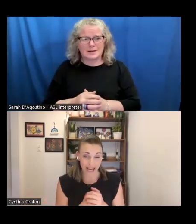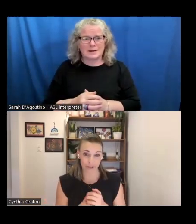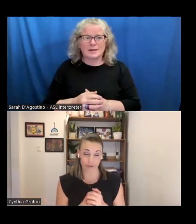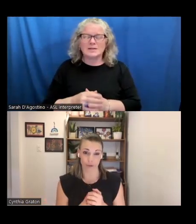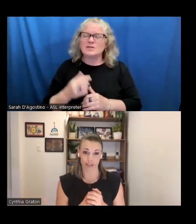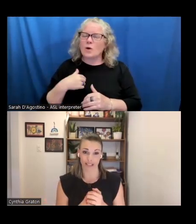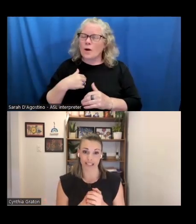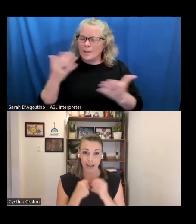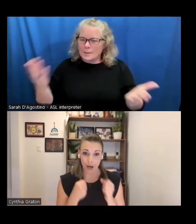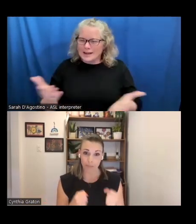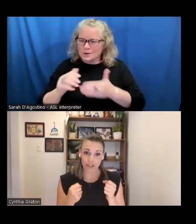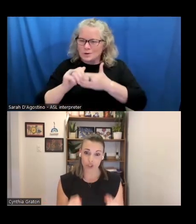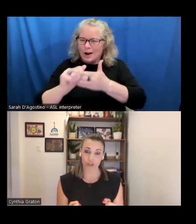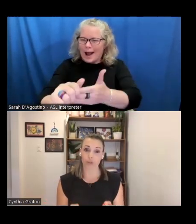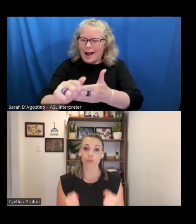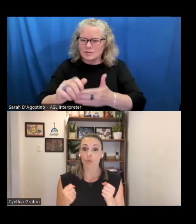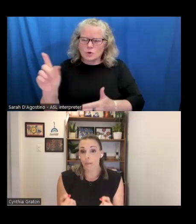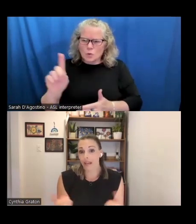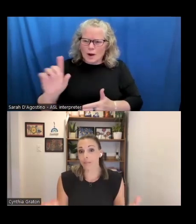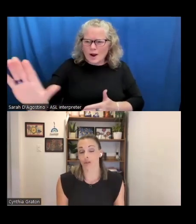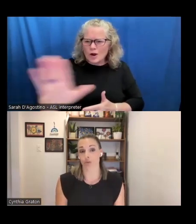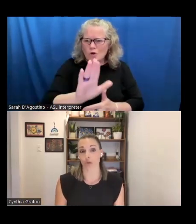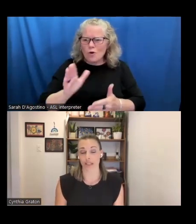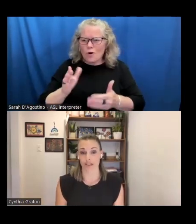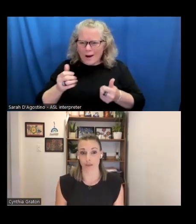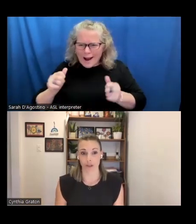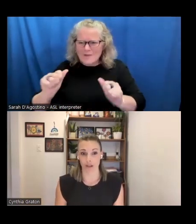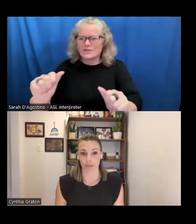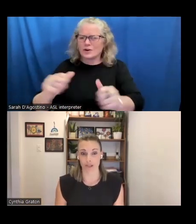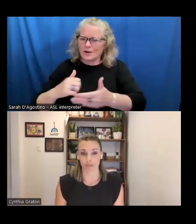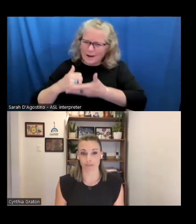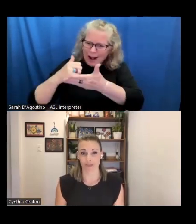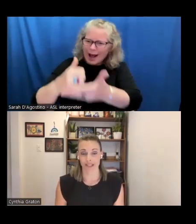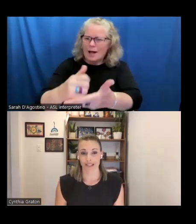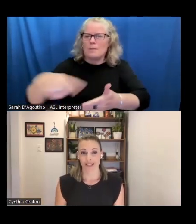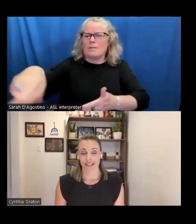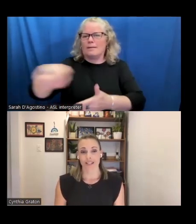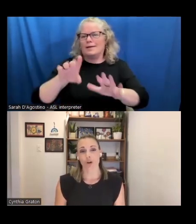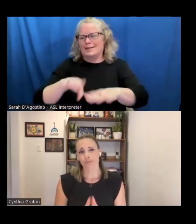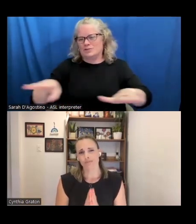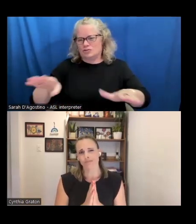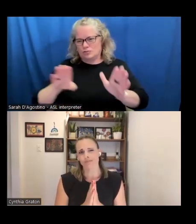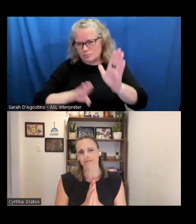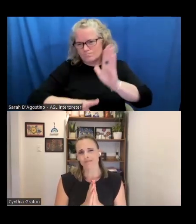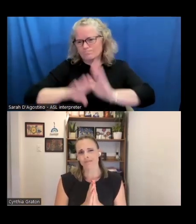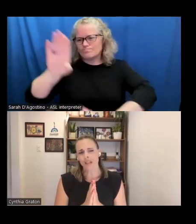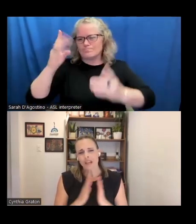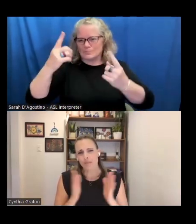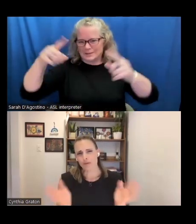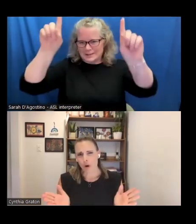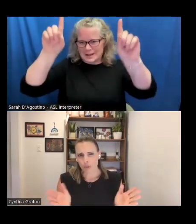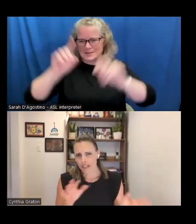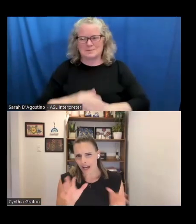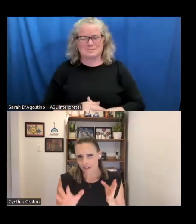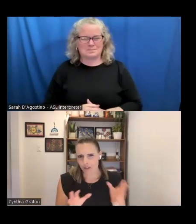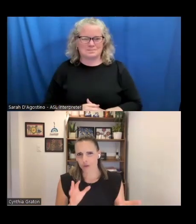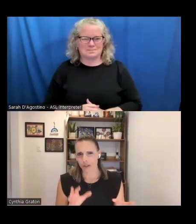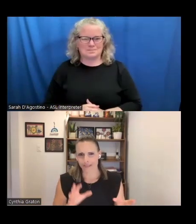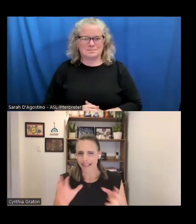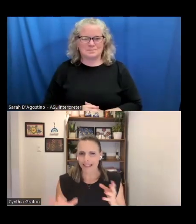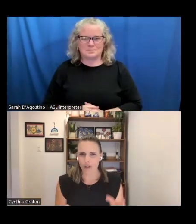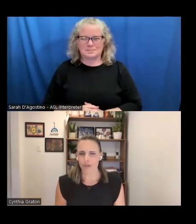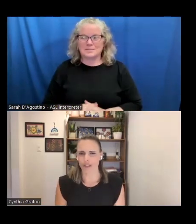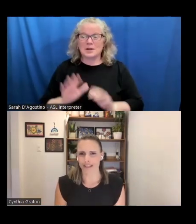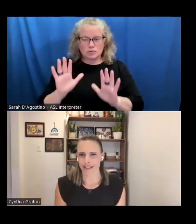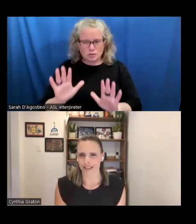most impactful in helping children who may be struggling sometimes. So before we dive into